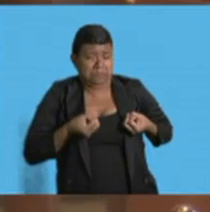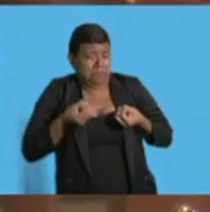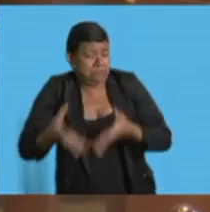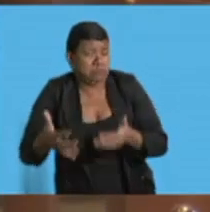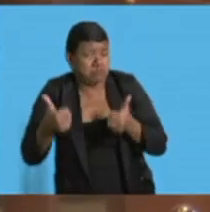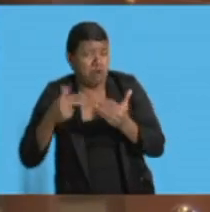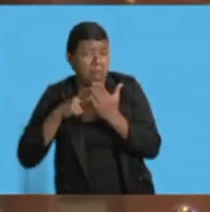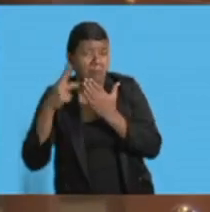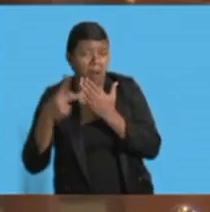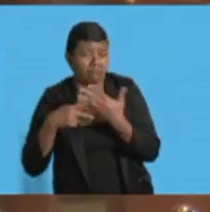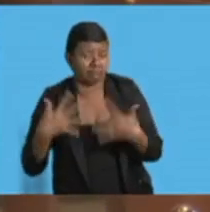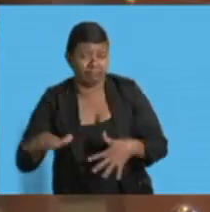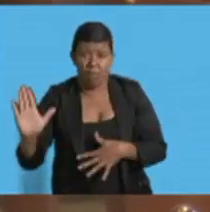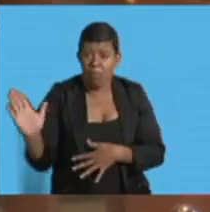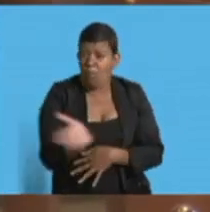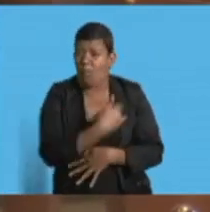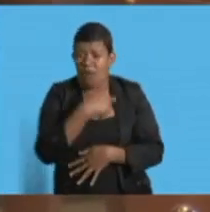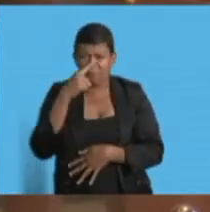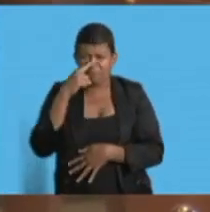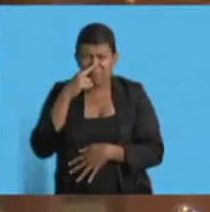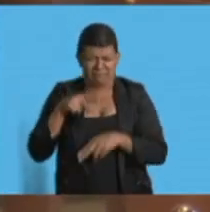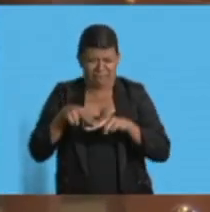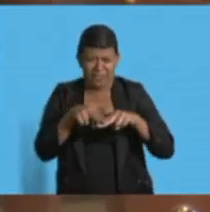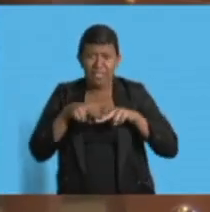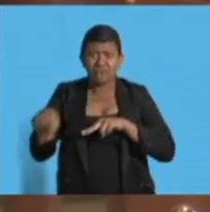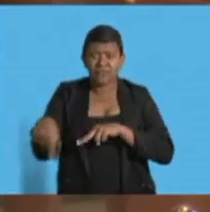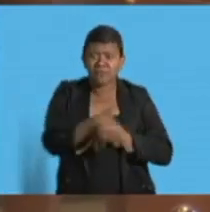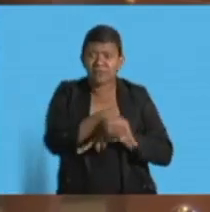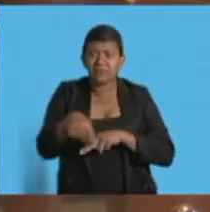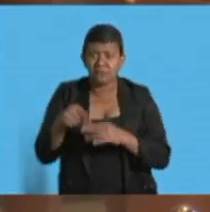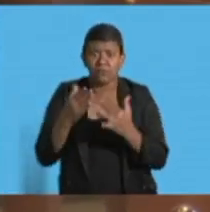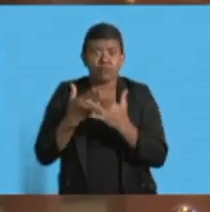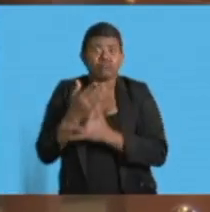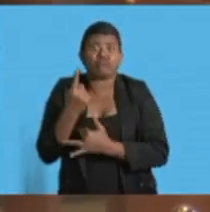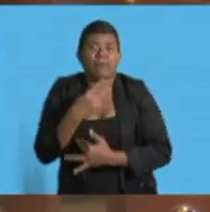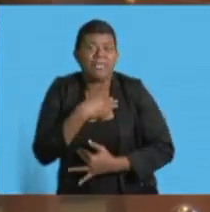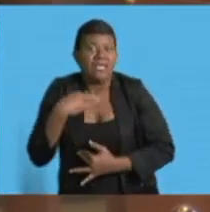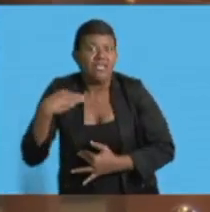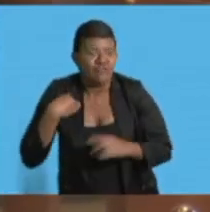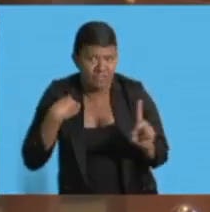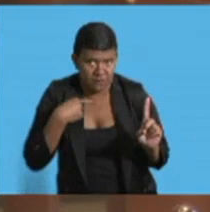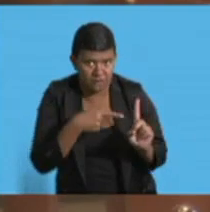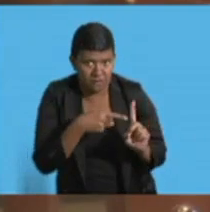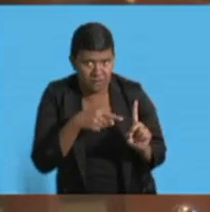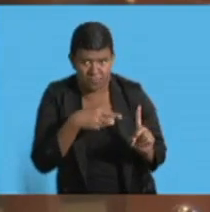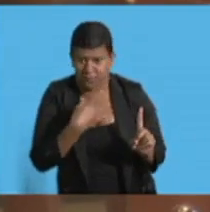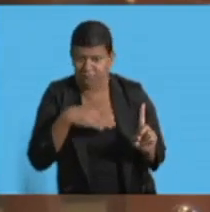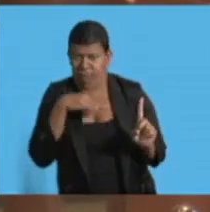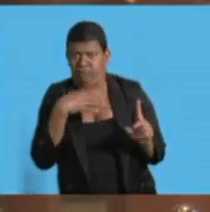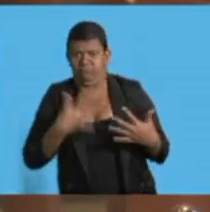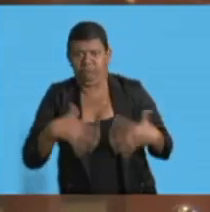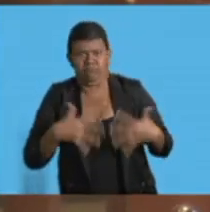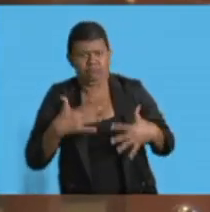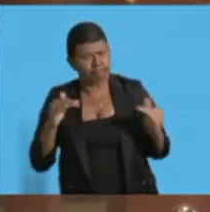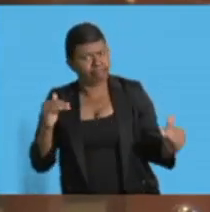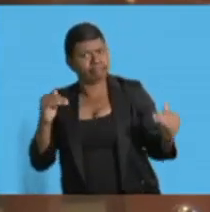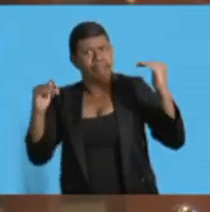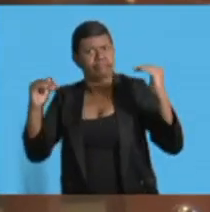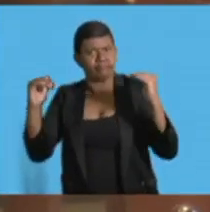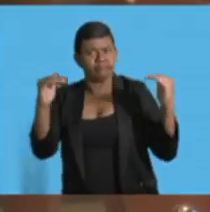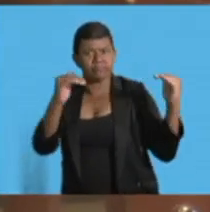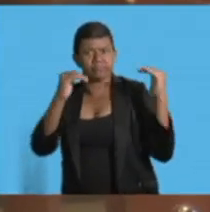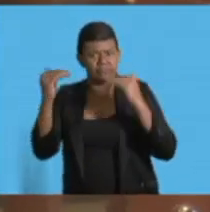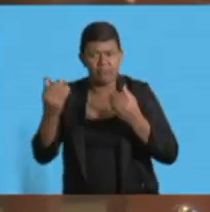people of Fiji. That is, by means of development, raising our standard of living, provide access to